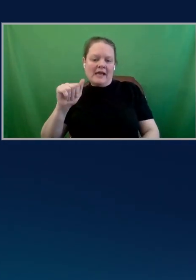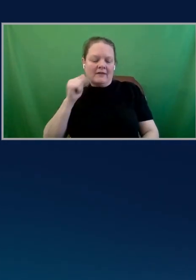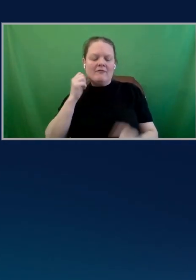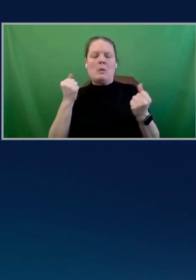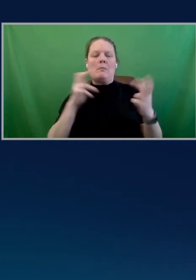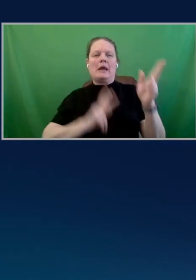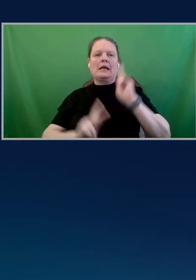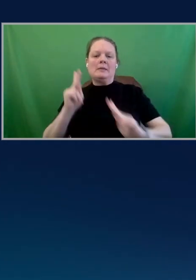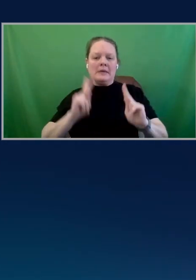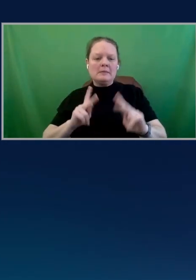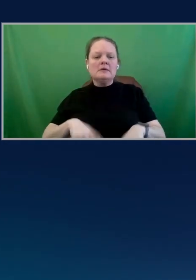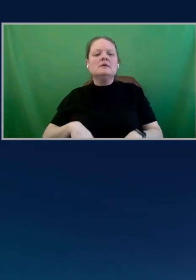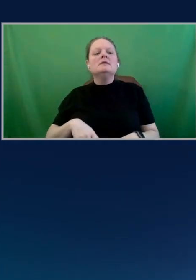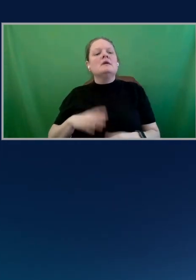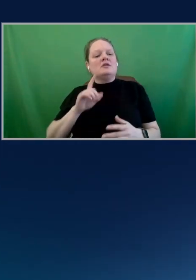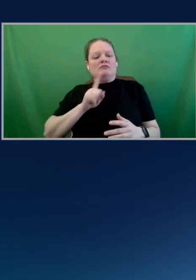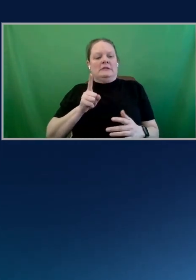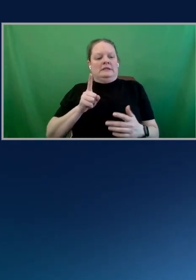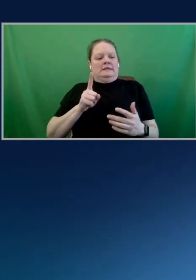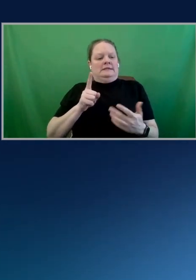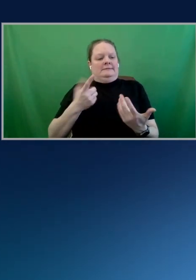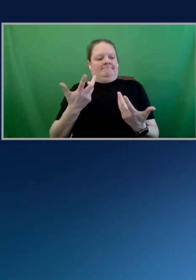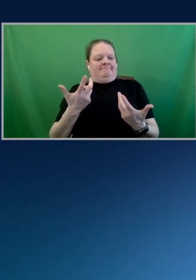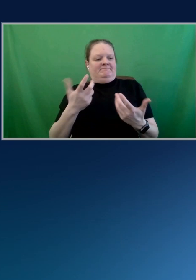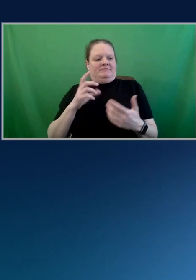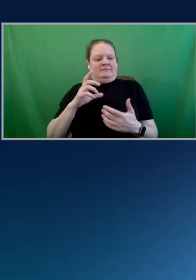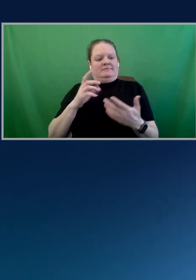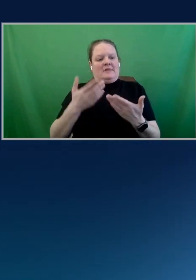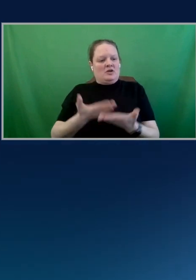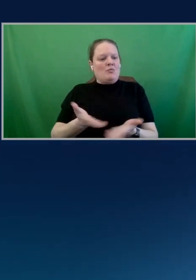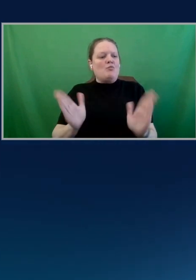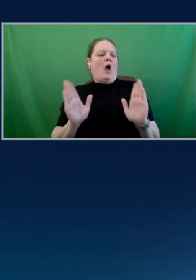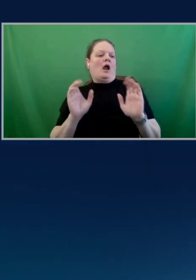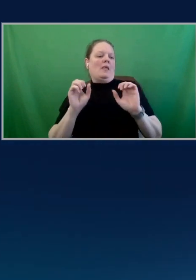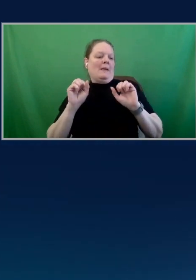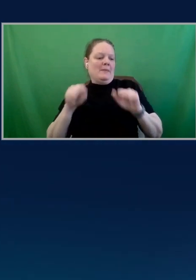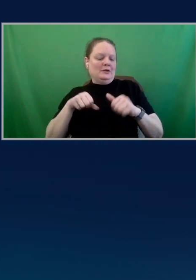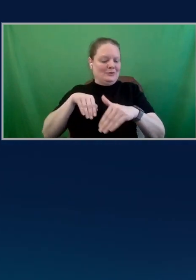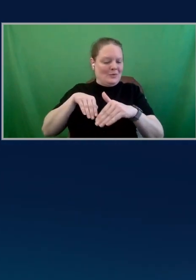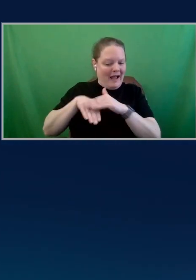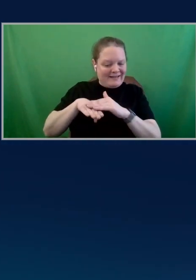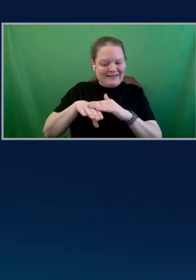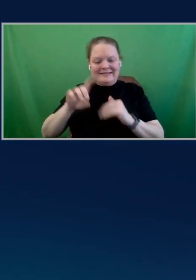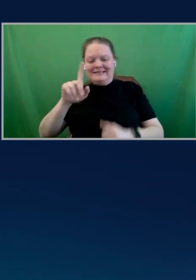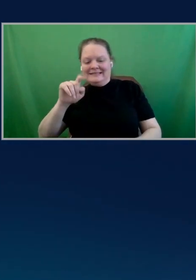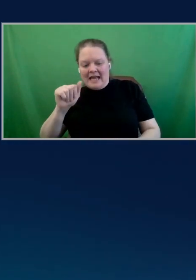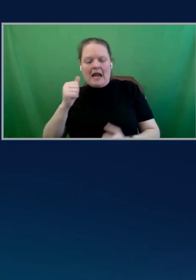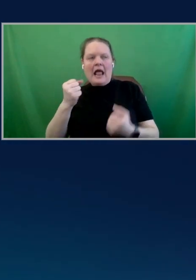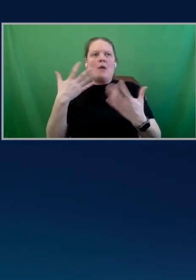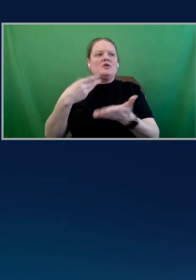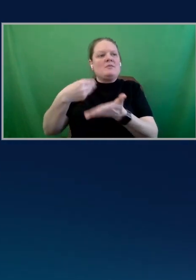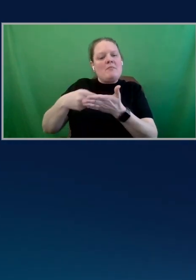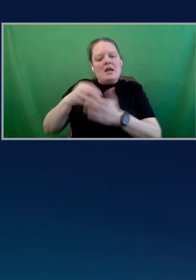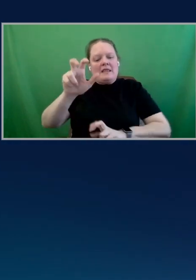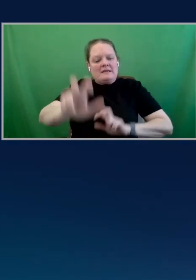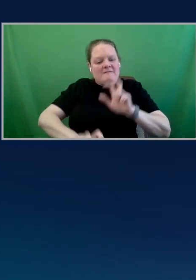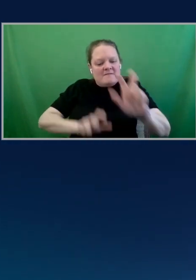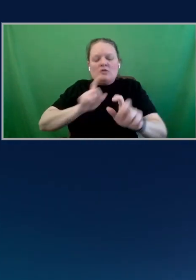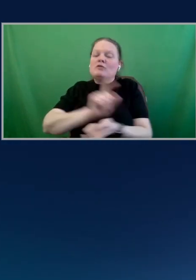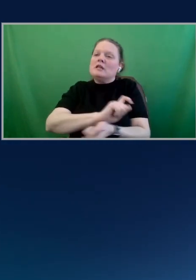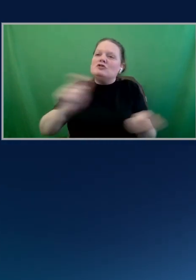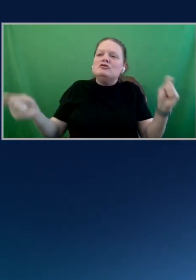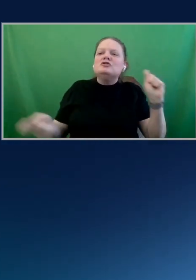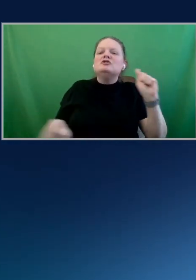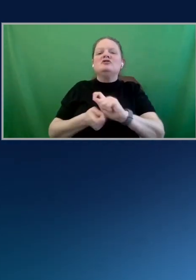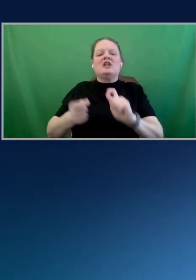democratized people's ability to access data and broadened out the ability to do it. And also just the amount of money that's been invested has really changed the ROI for a lot